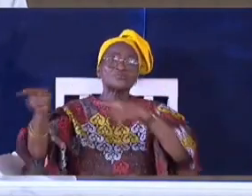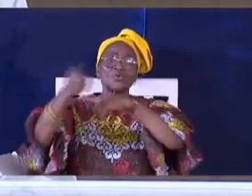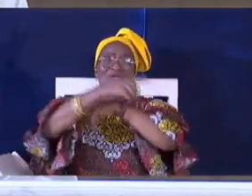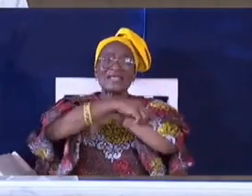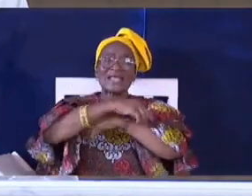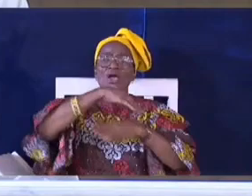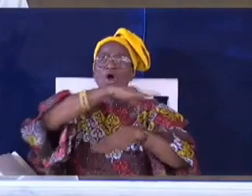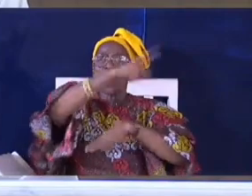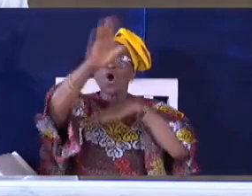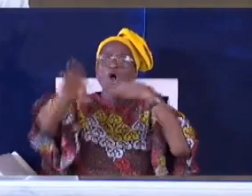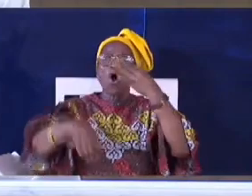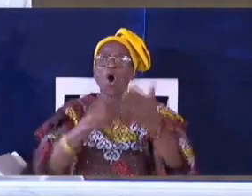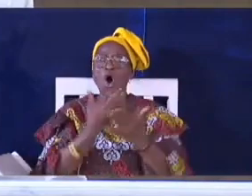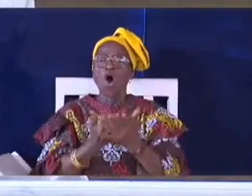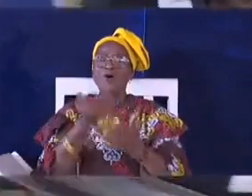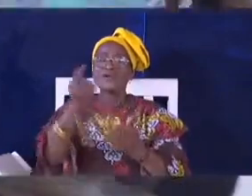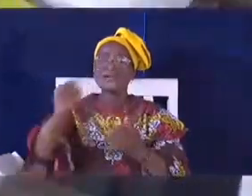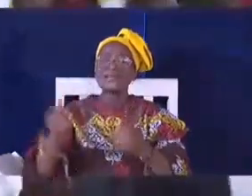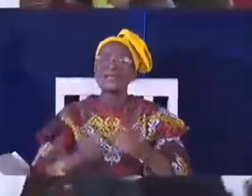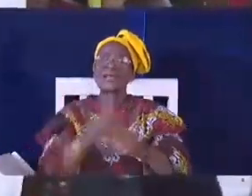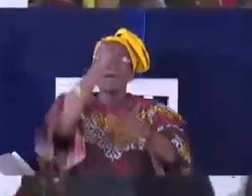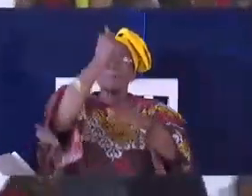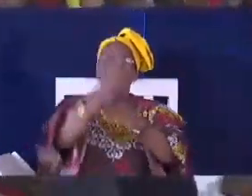all the mountains in your life will be gone.